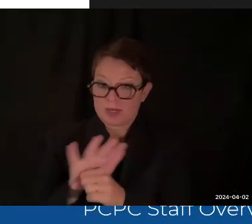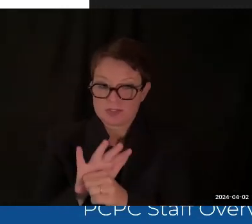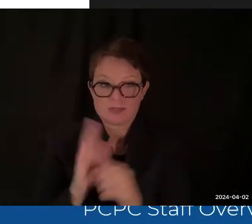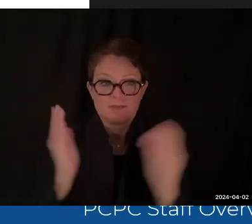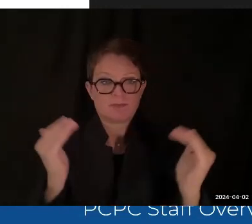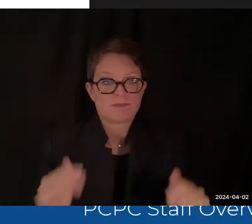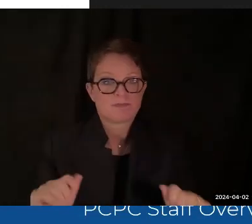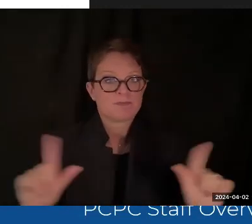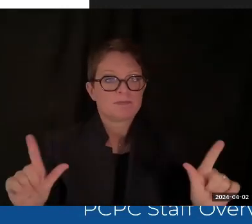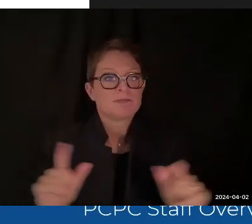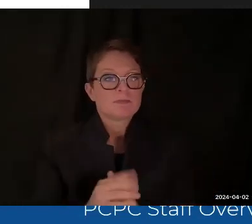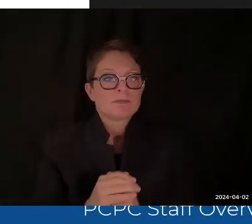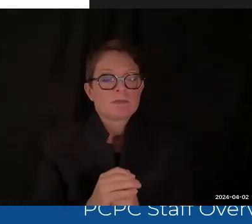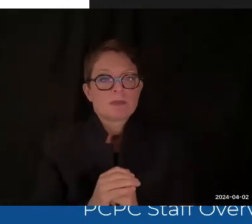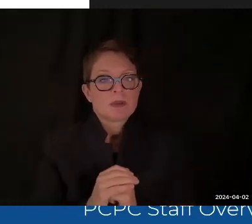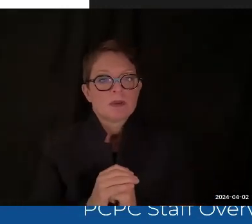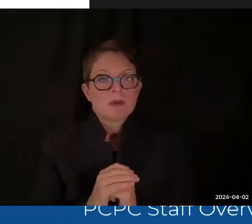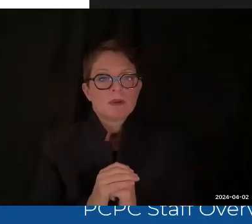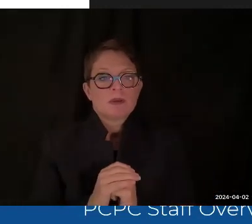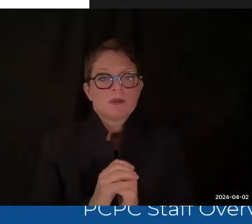Next.